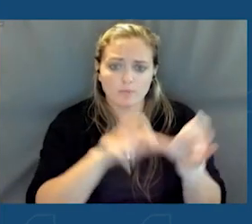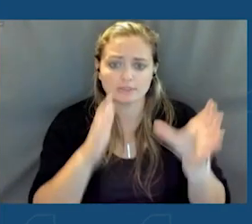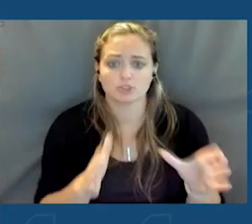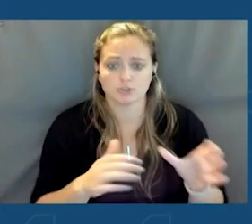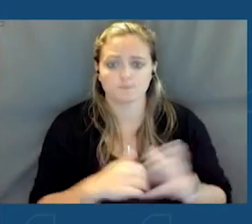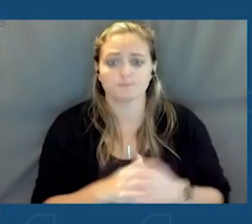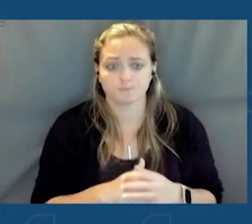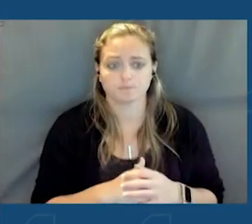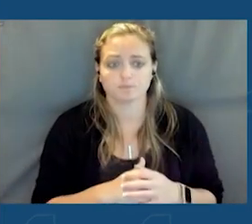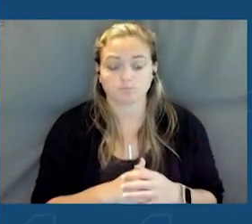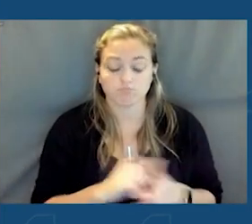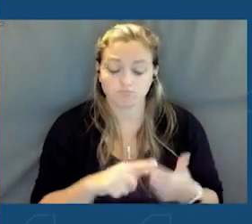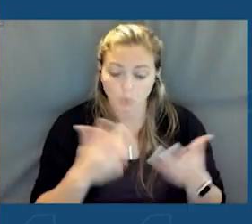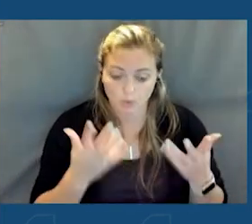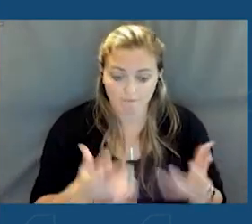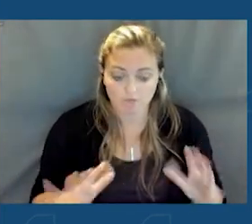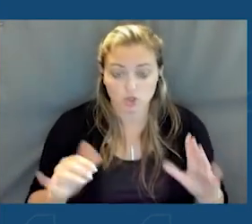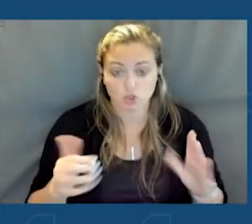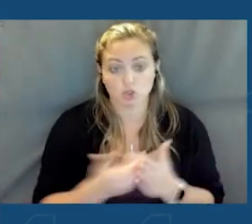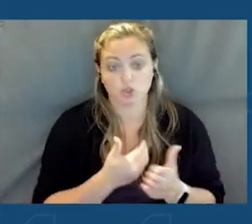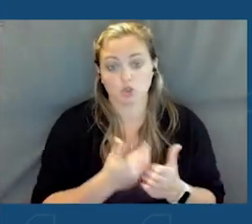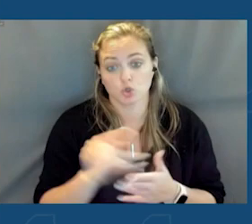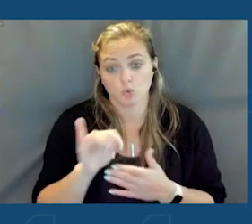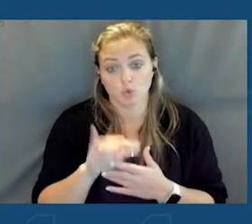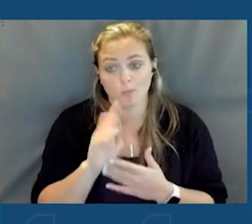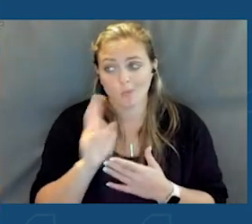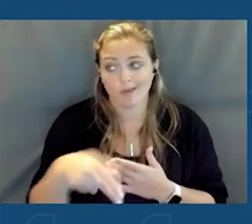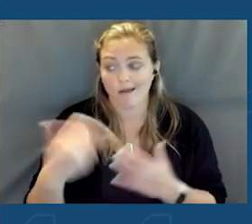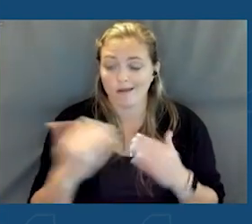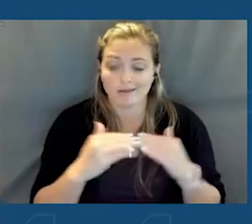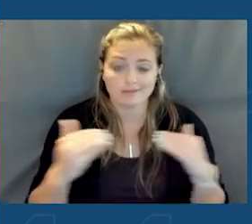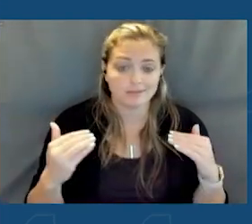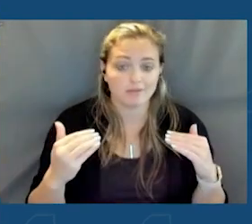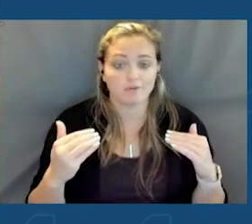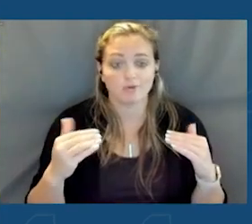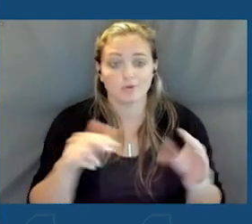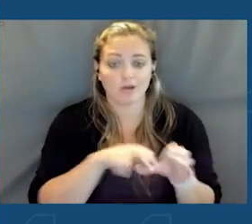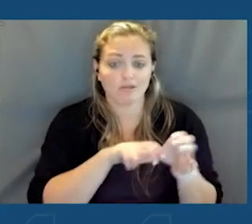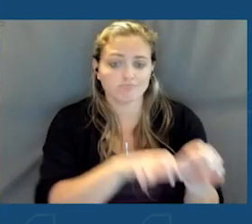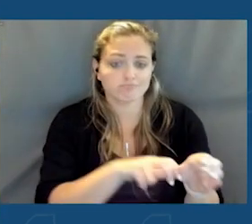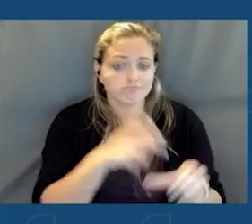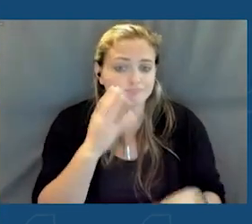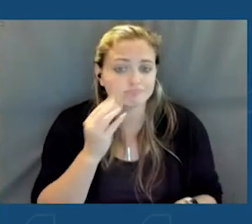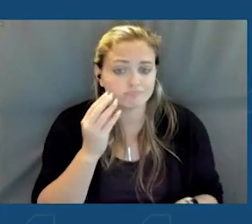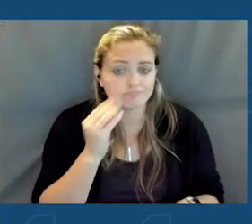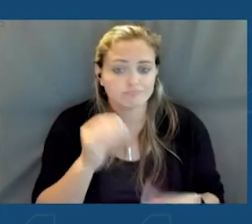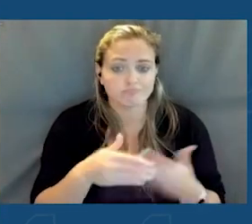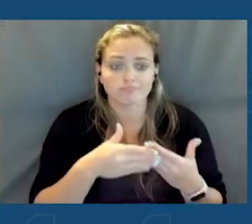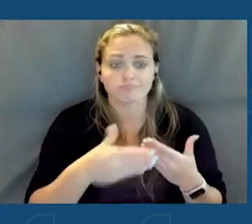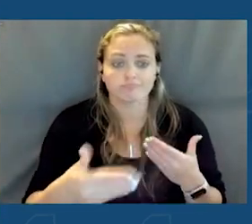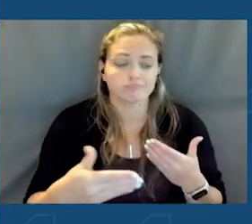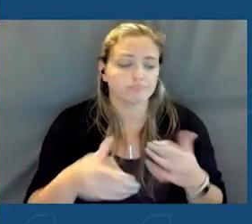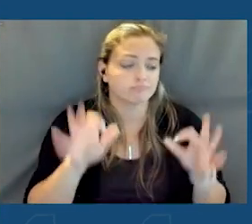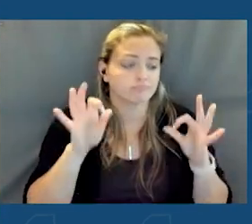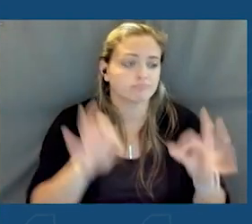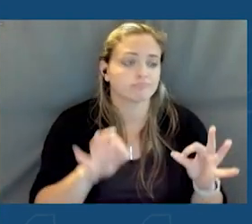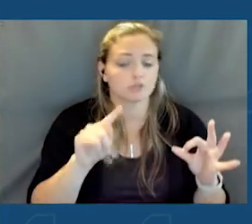Upon completion, the new terminal will offer the highest levels of passenger experience through a state-of-the-art terminal